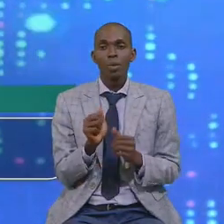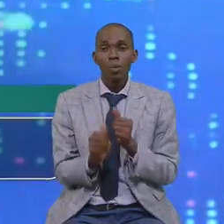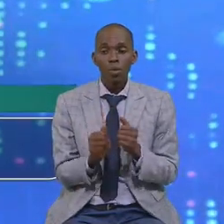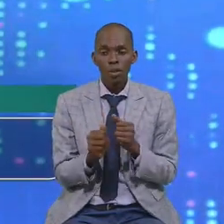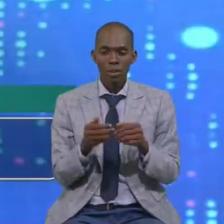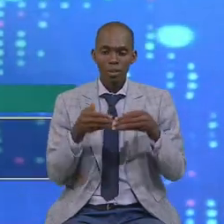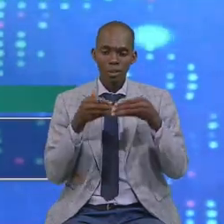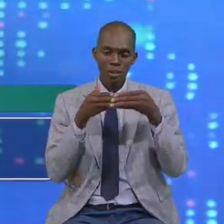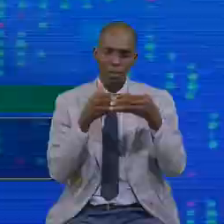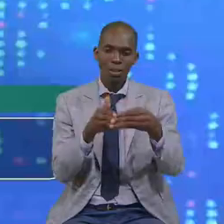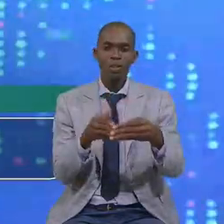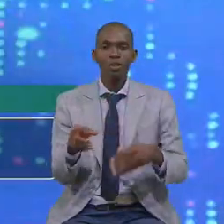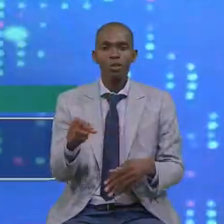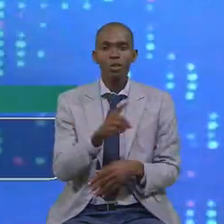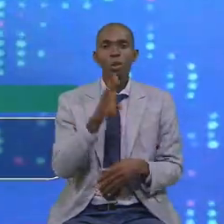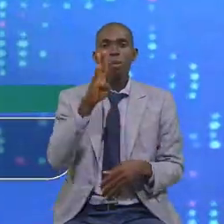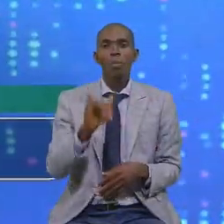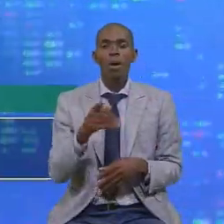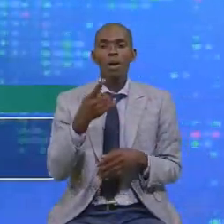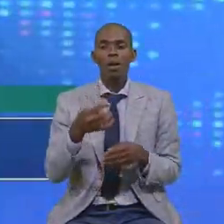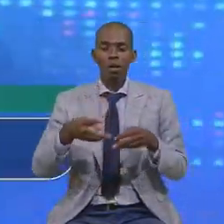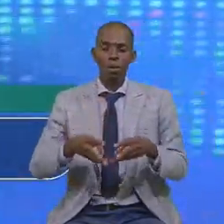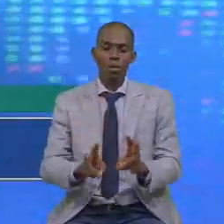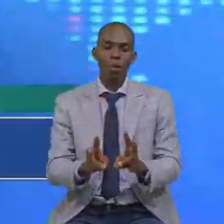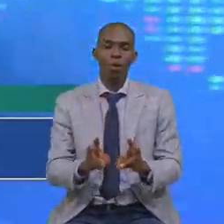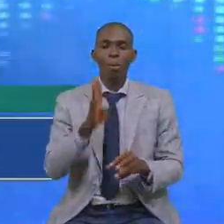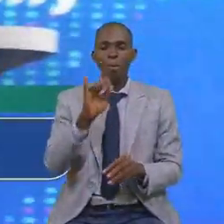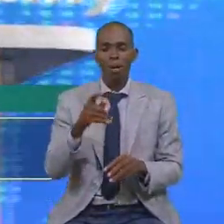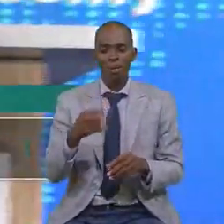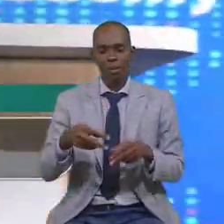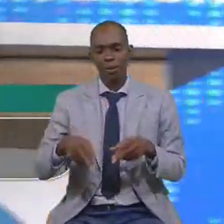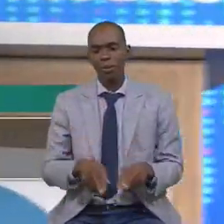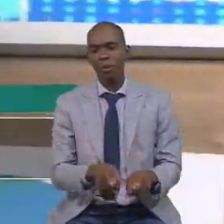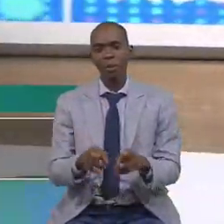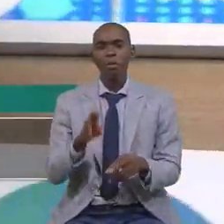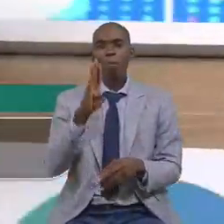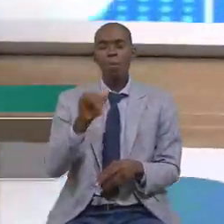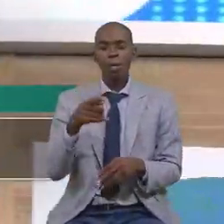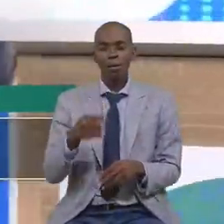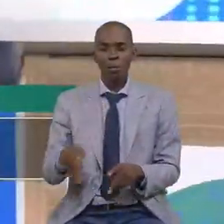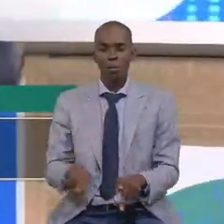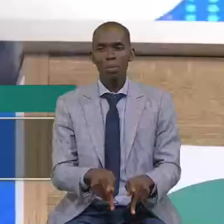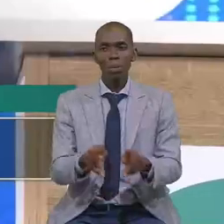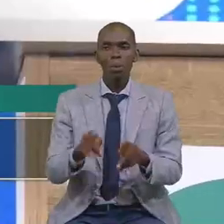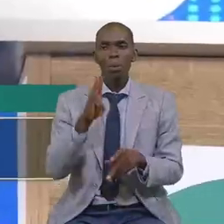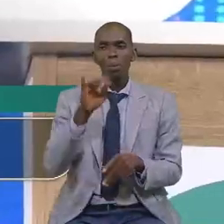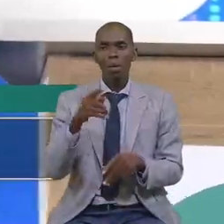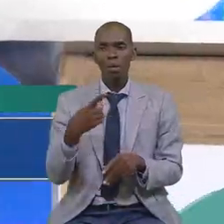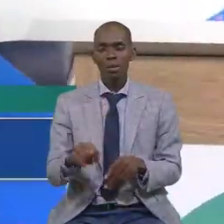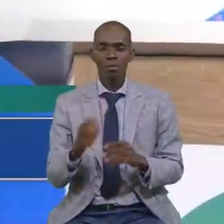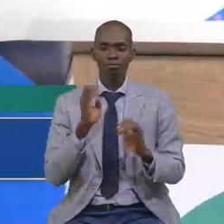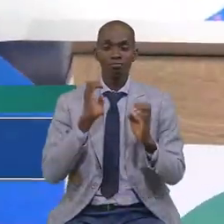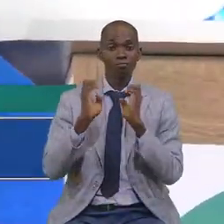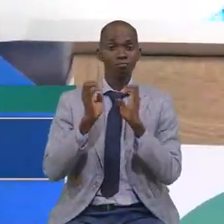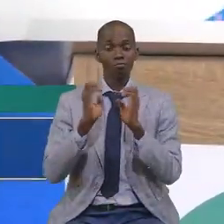leadeth thee by the way, by the road, by the path, by the express